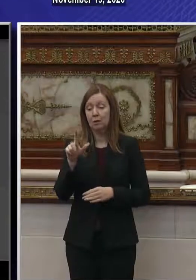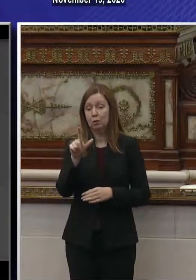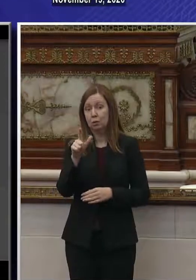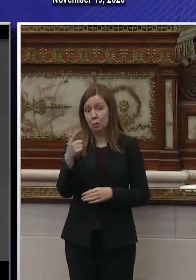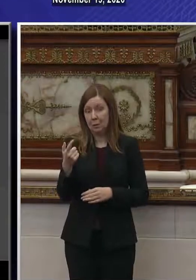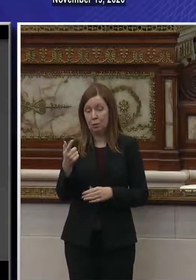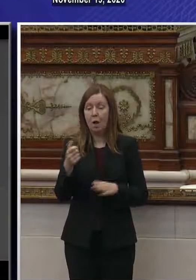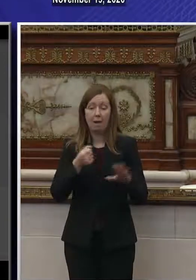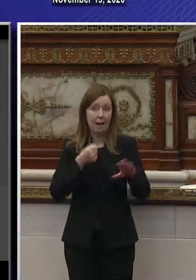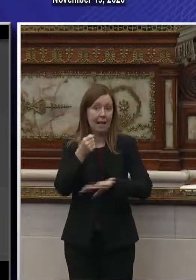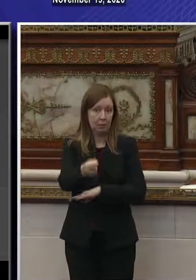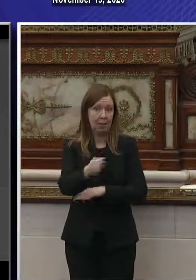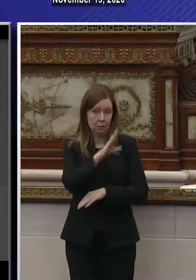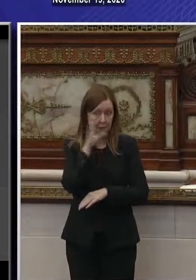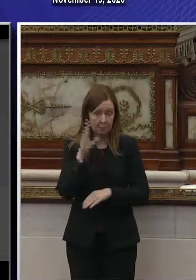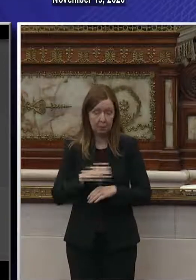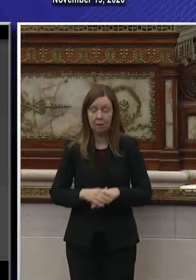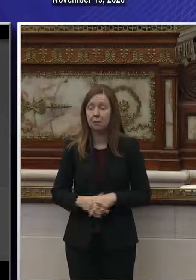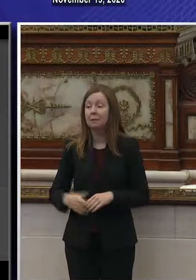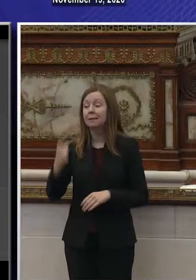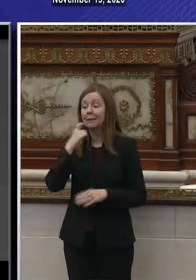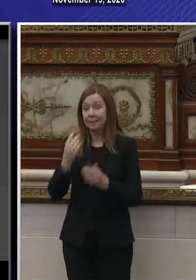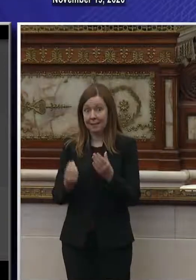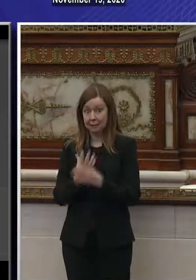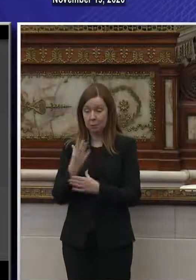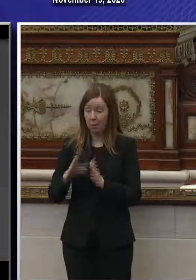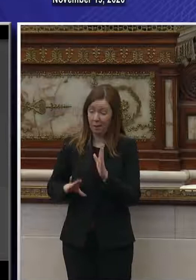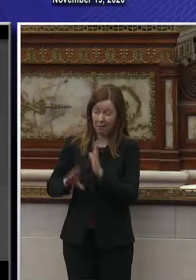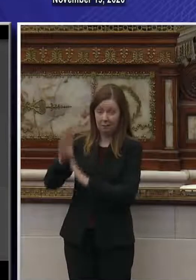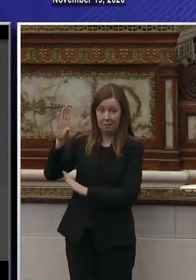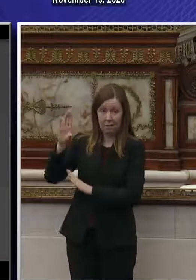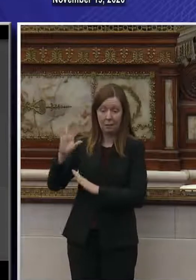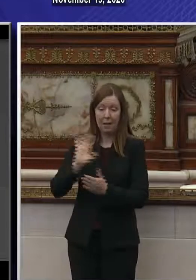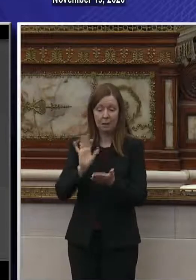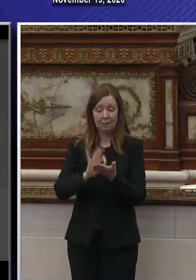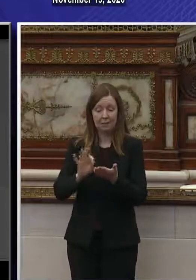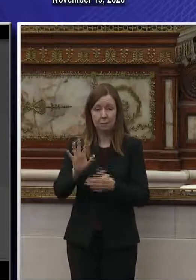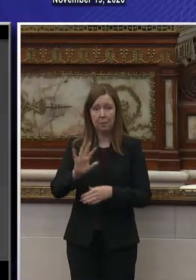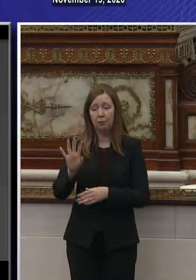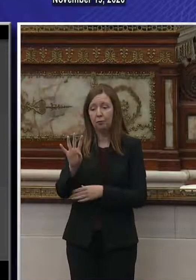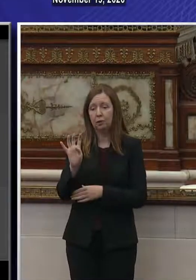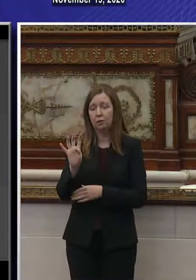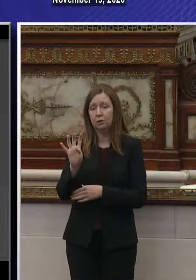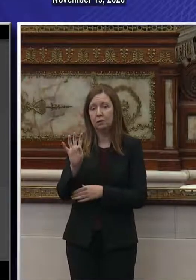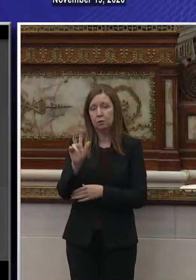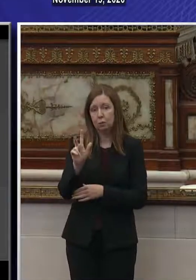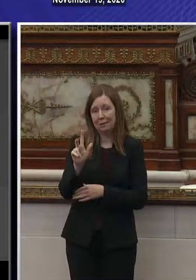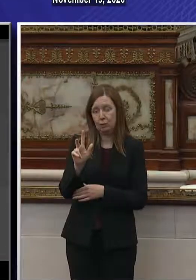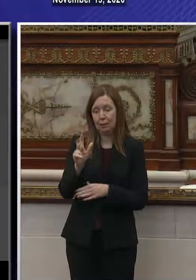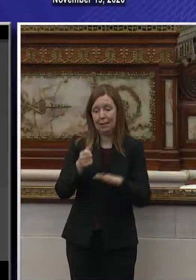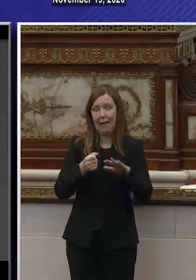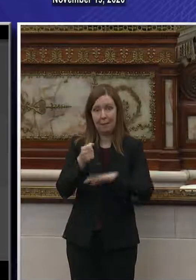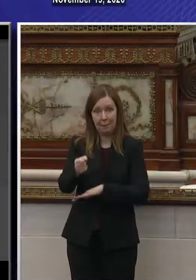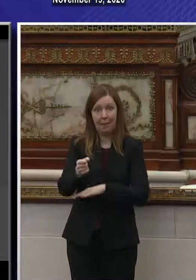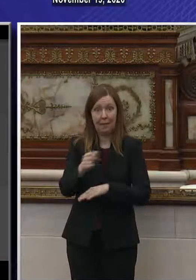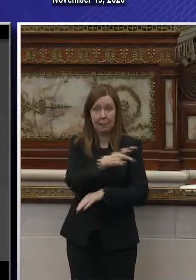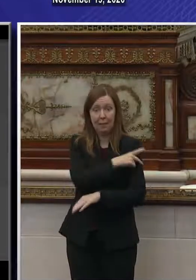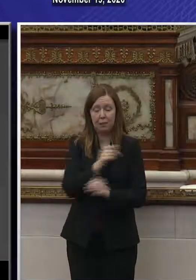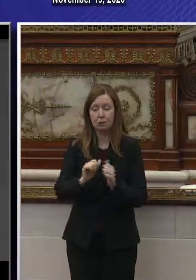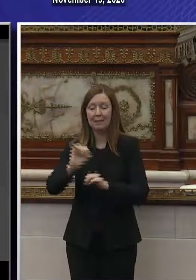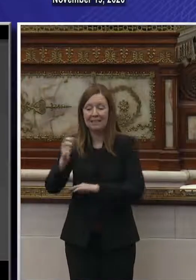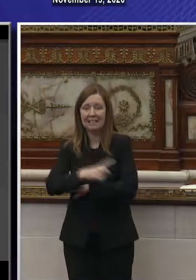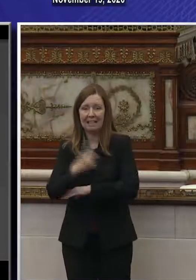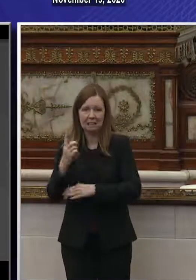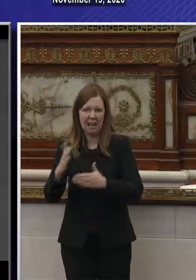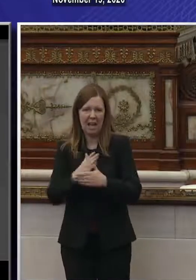3,321 of whom were admitted. This spring, at the height of the pandemic, our census was about 423 admitted patients, with a 10-day